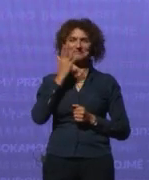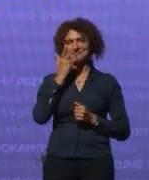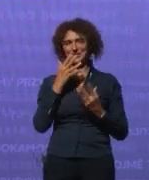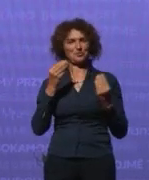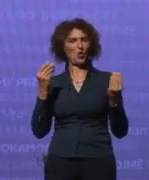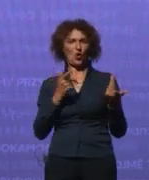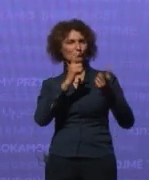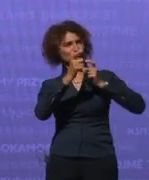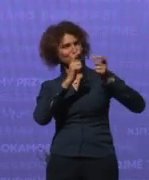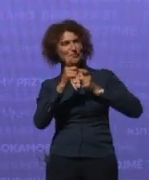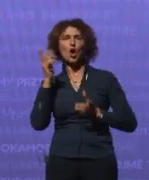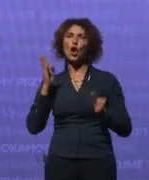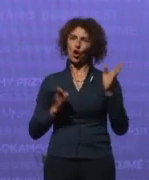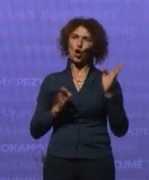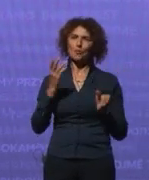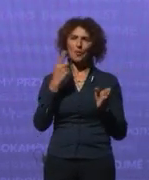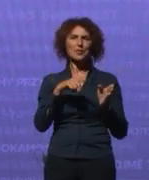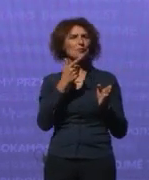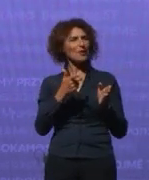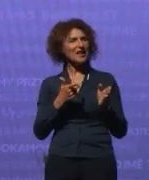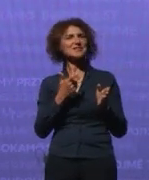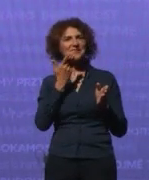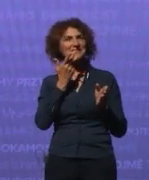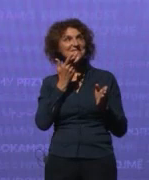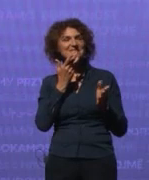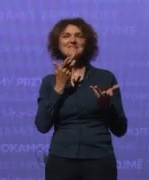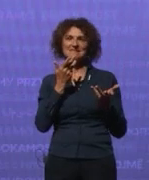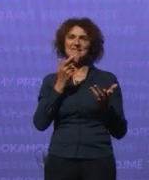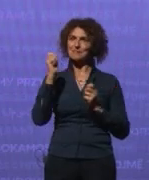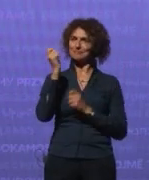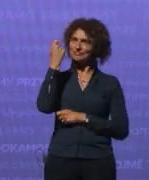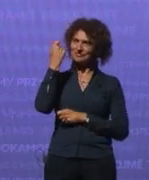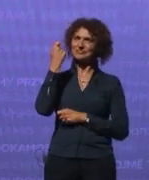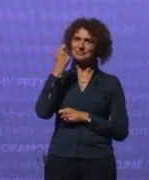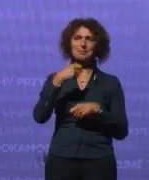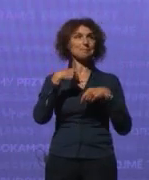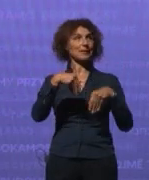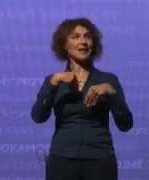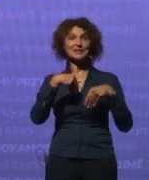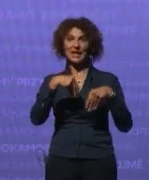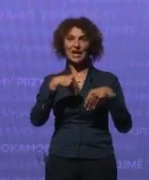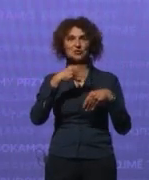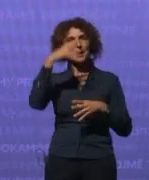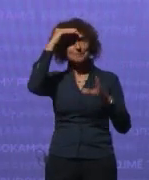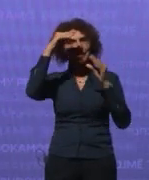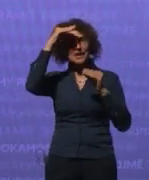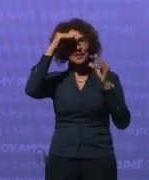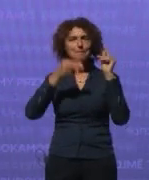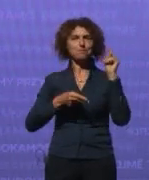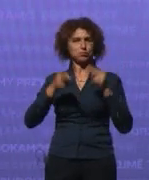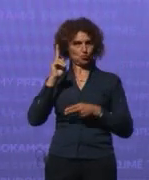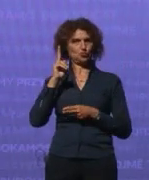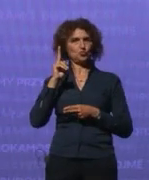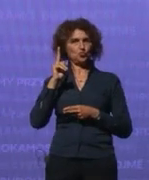social cognition skills. And actually, our iCub robot has been now